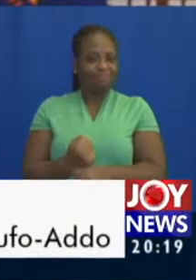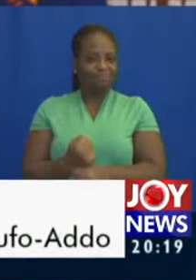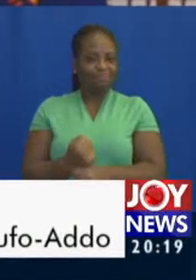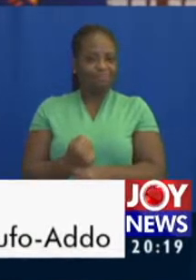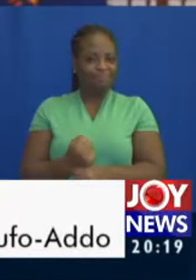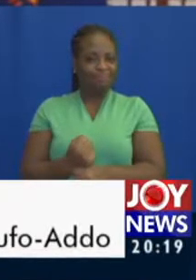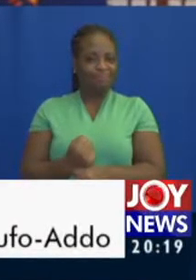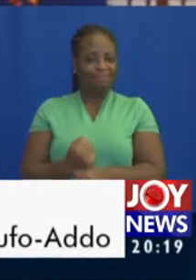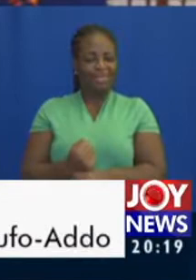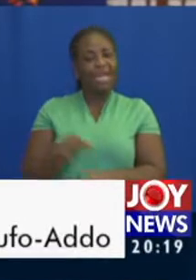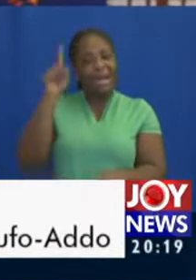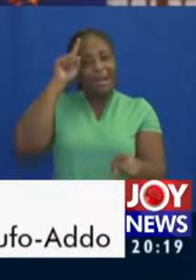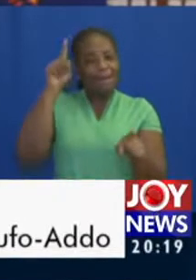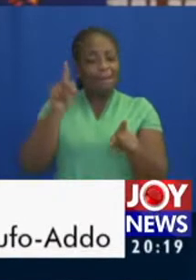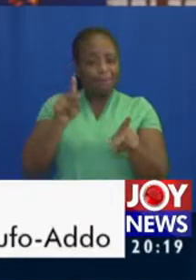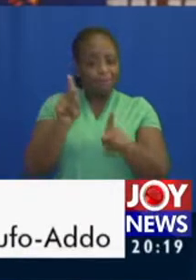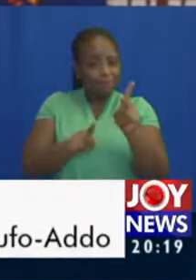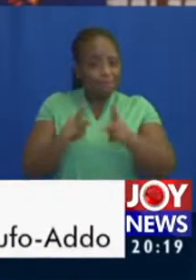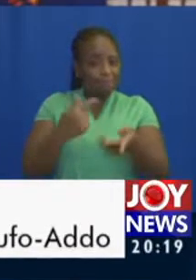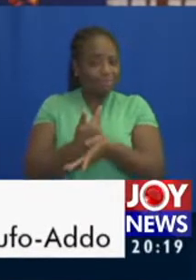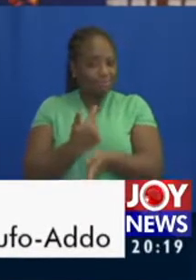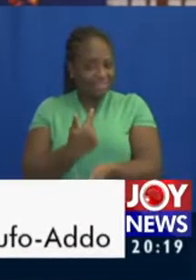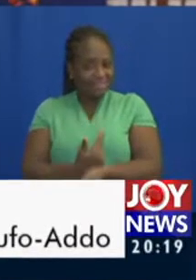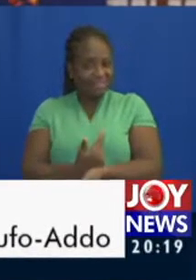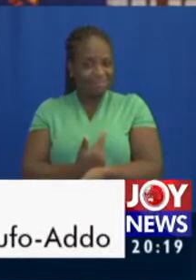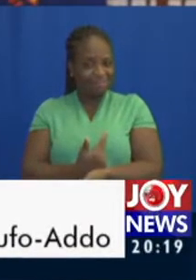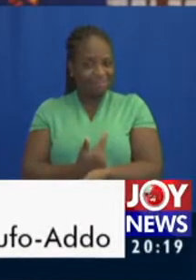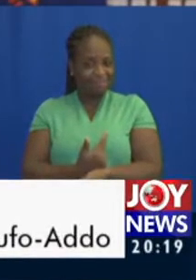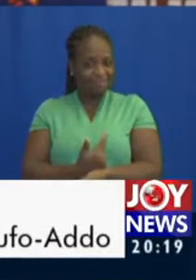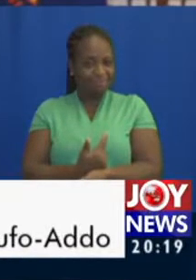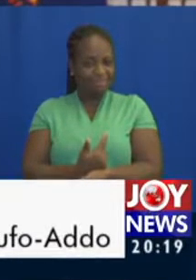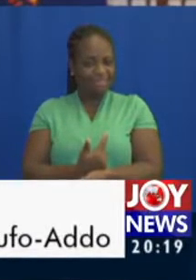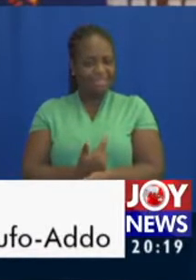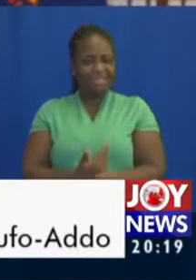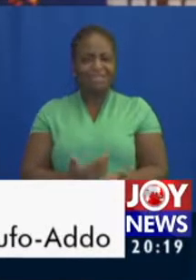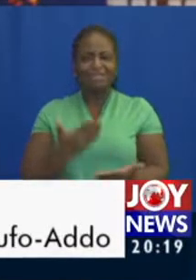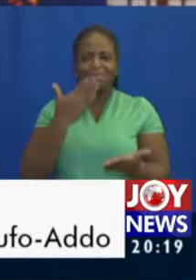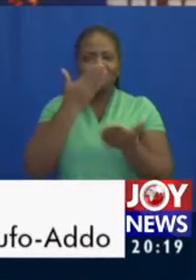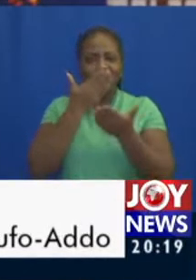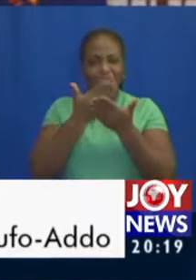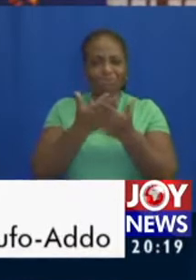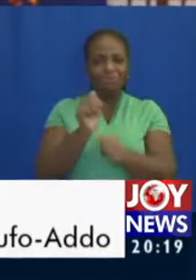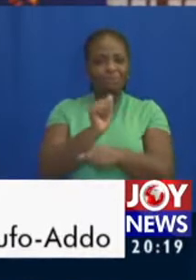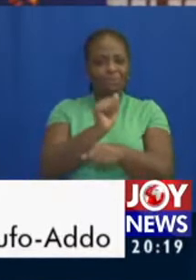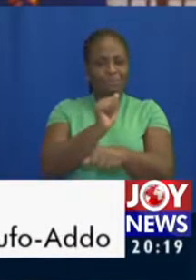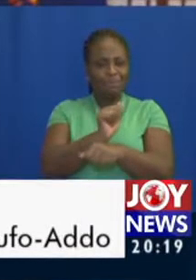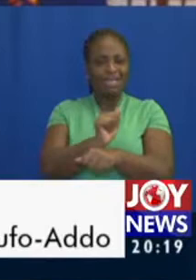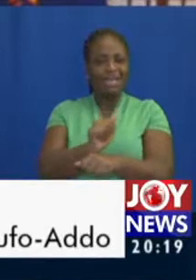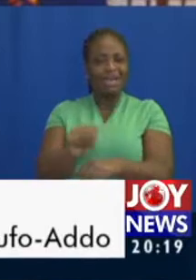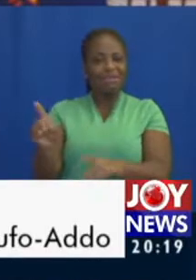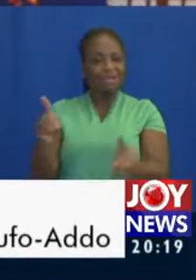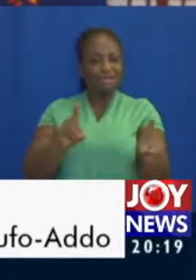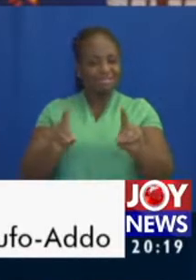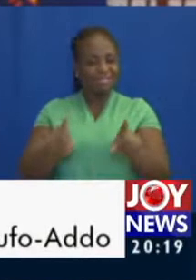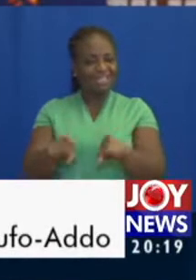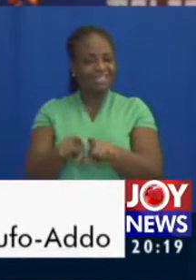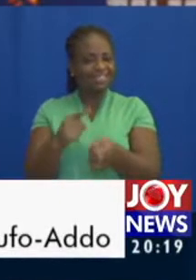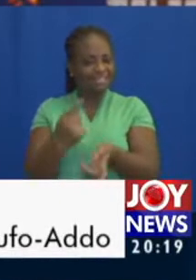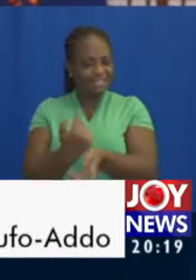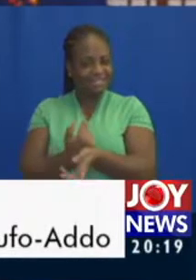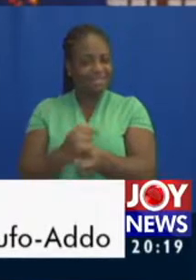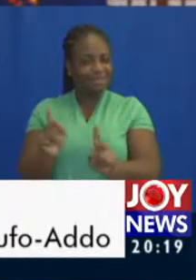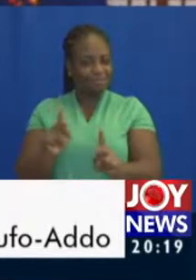Fellow Ghanaians, the remarkable nature of us, the Ghanaian people, the